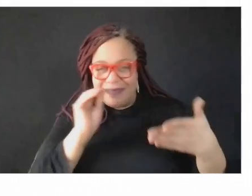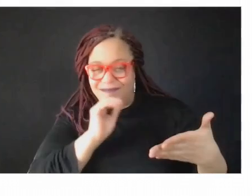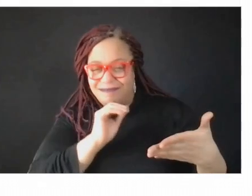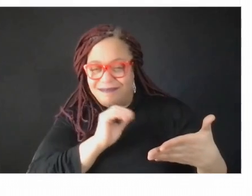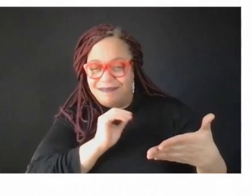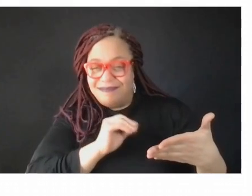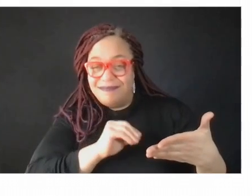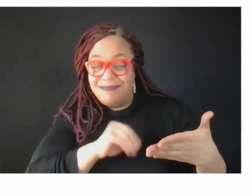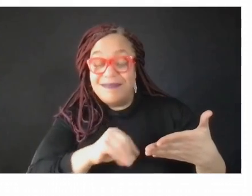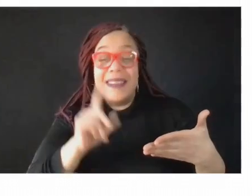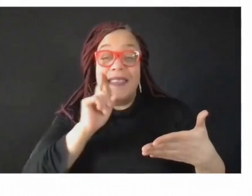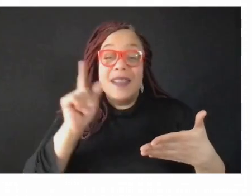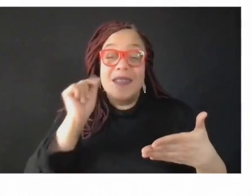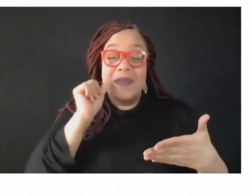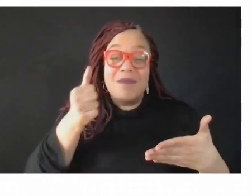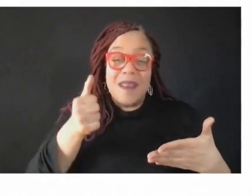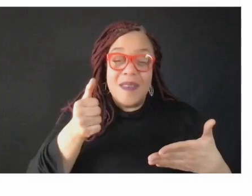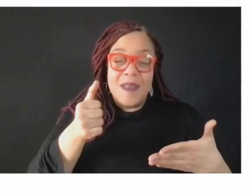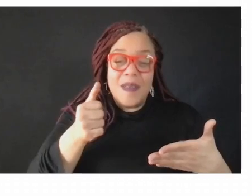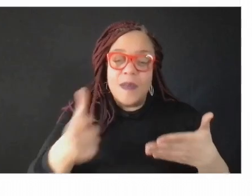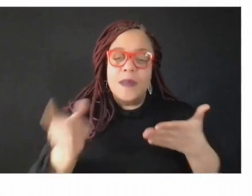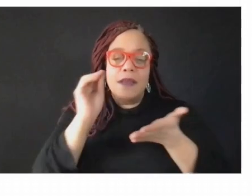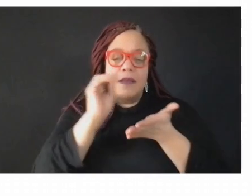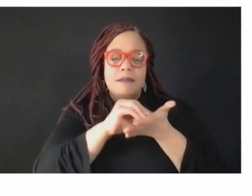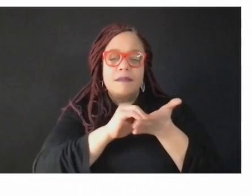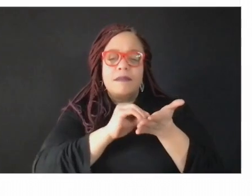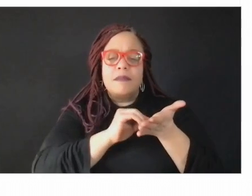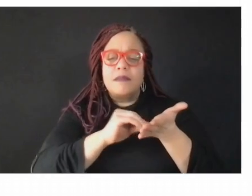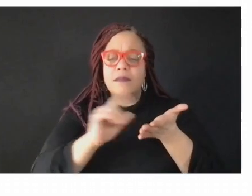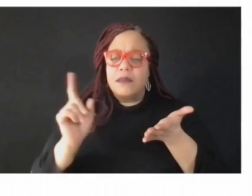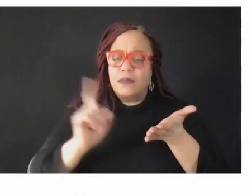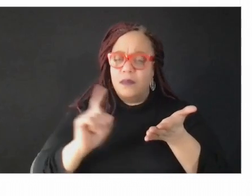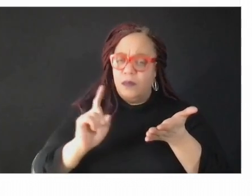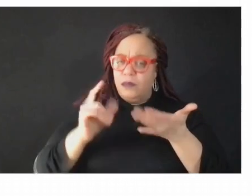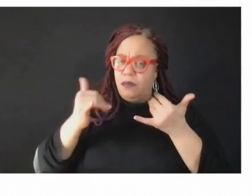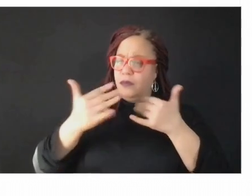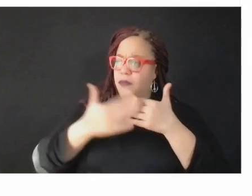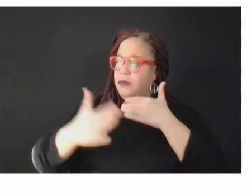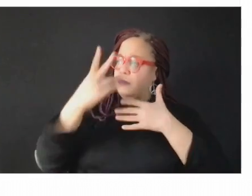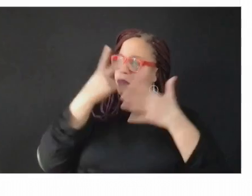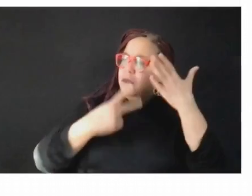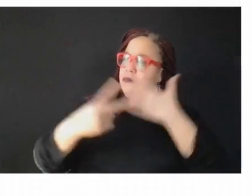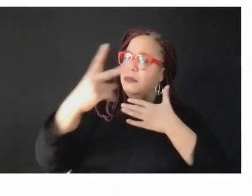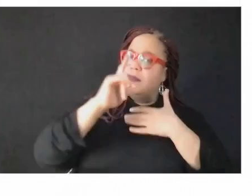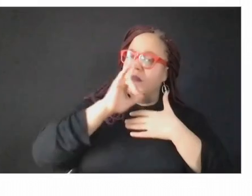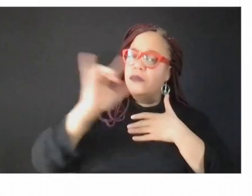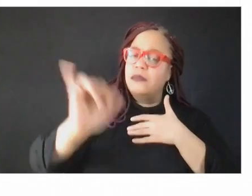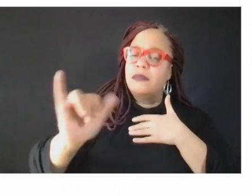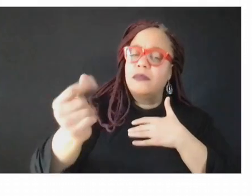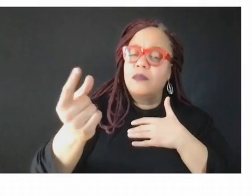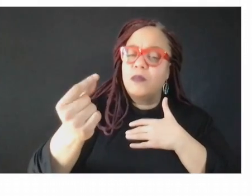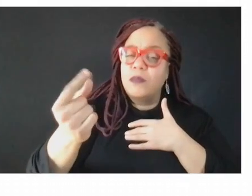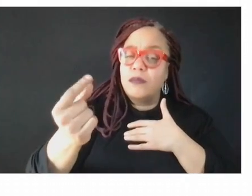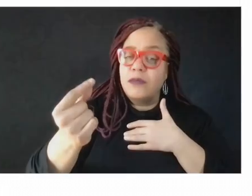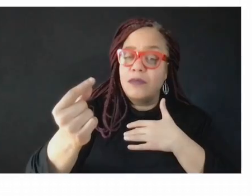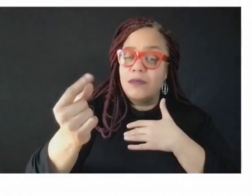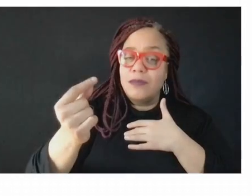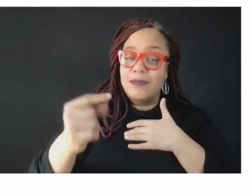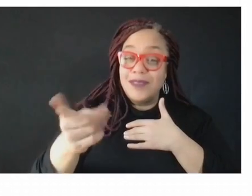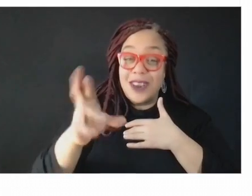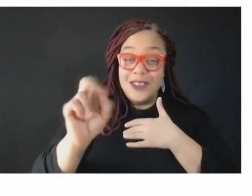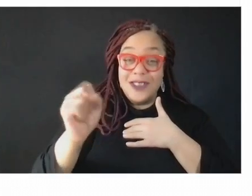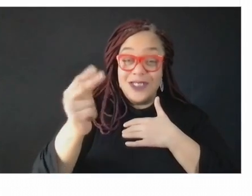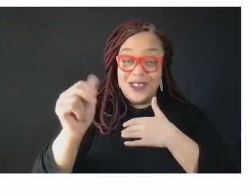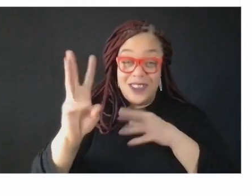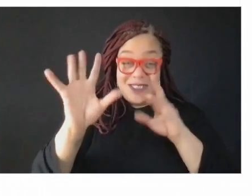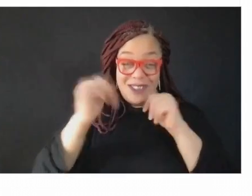where do we go from here, so that we can take on Dr. Shaw's challenge a moment ago. And it was,